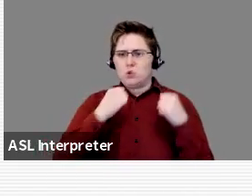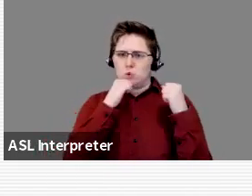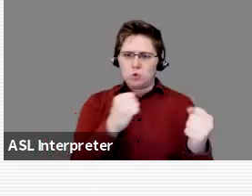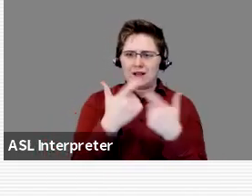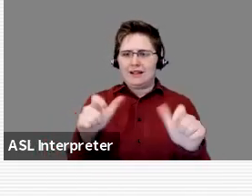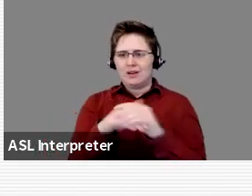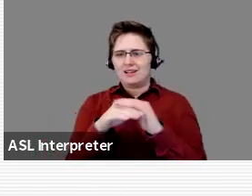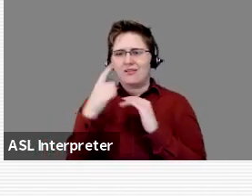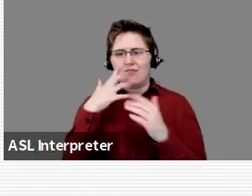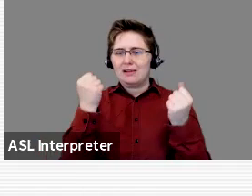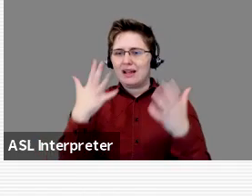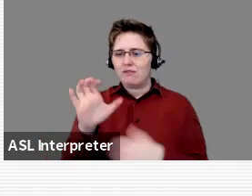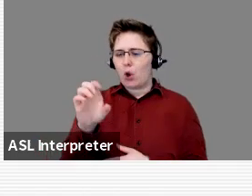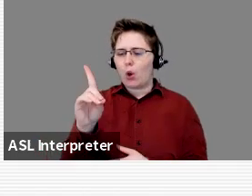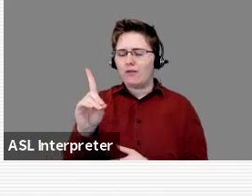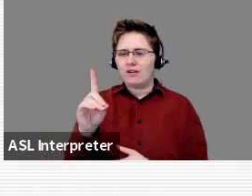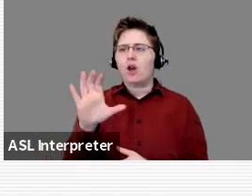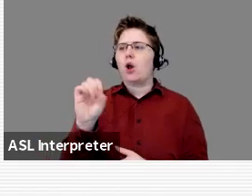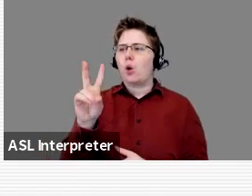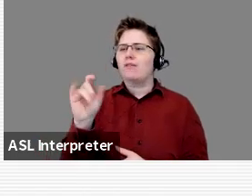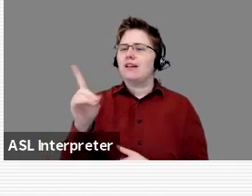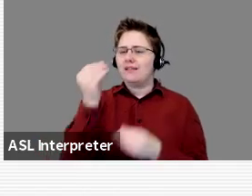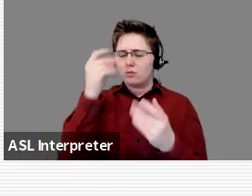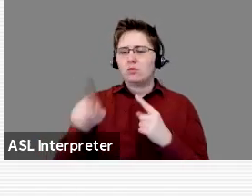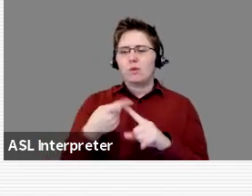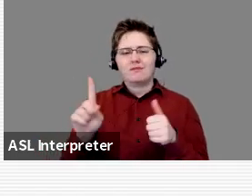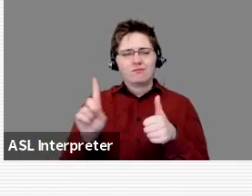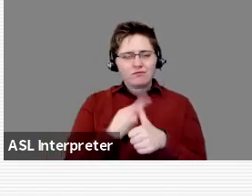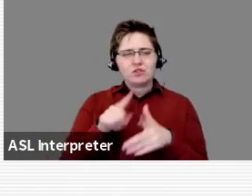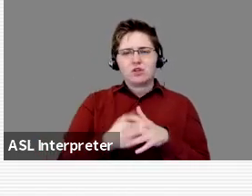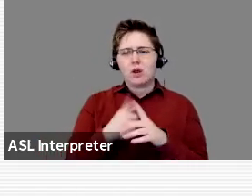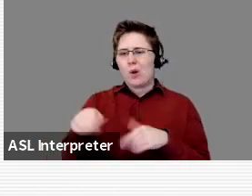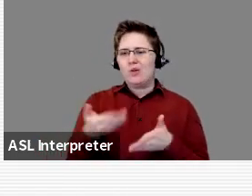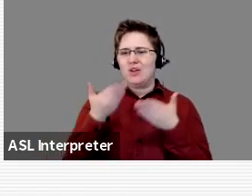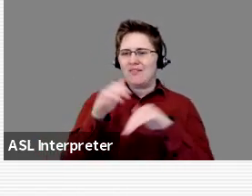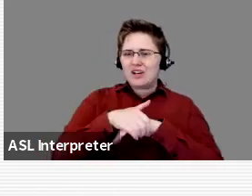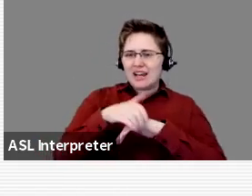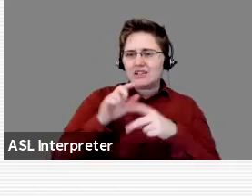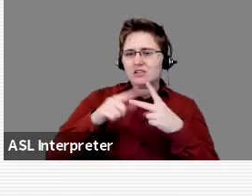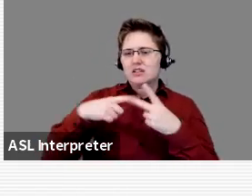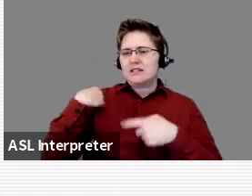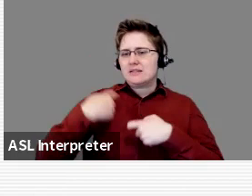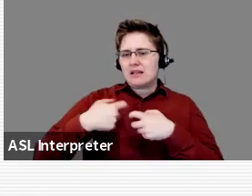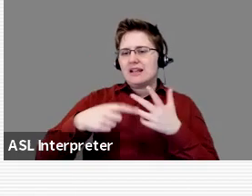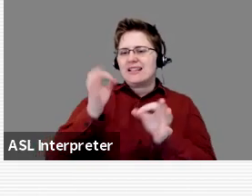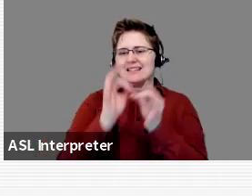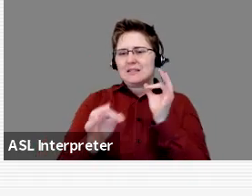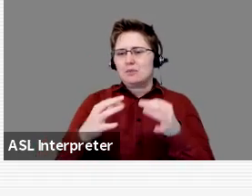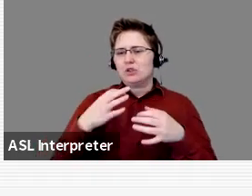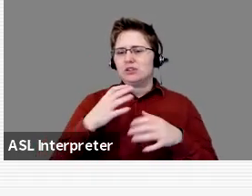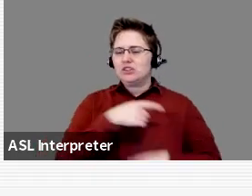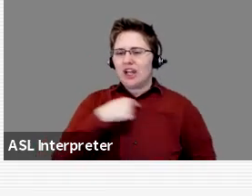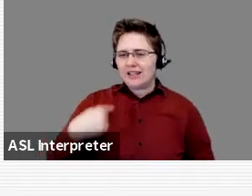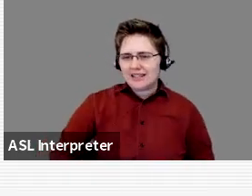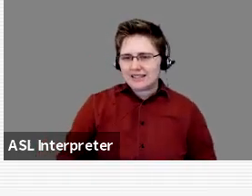of the COVID information. When it was first coming out, it was only offered in English, Spanish, and simplified Chinese.